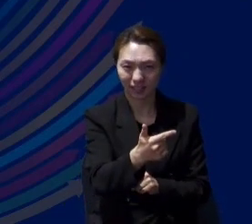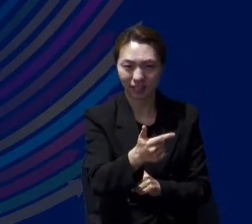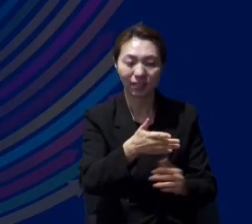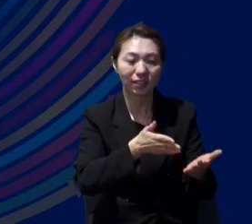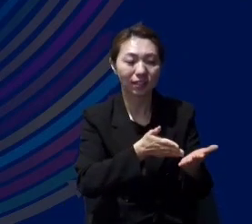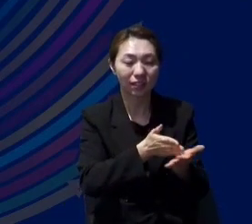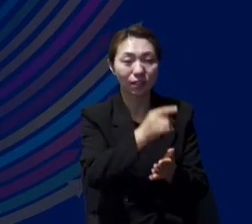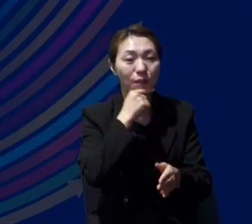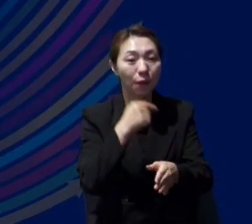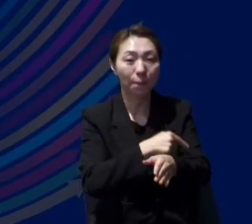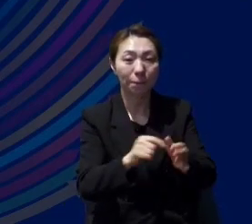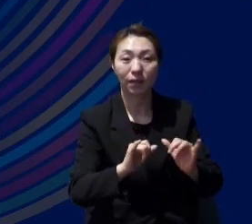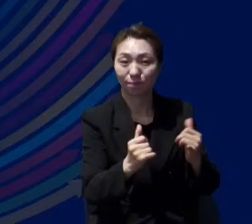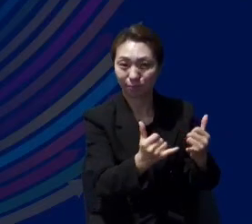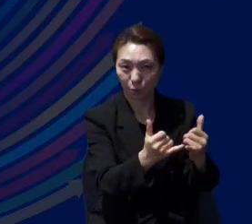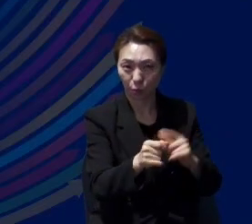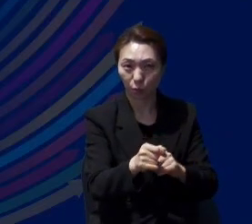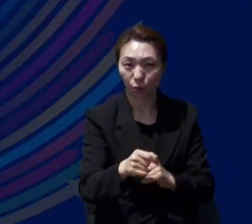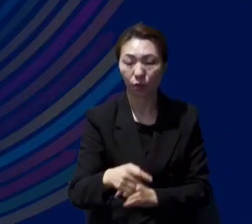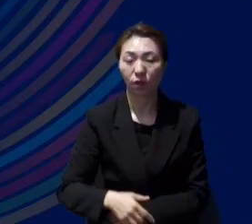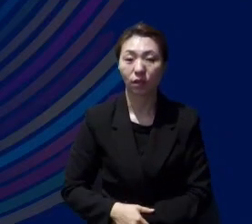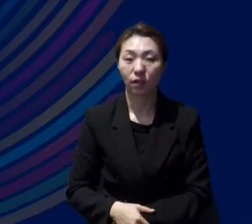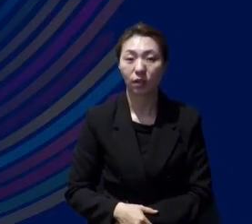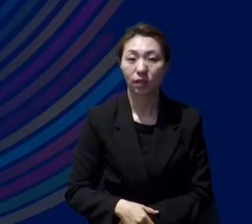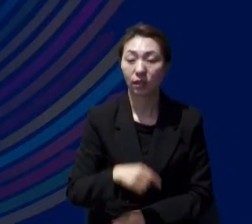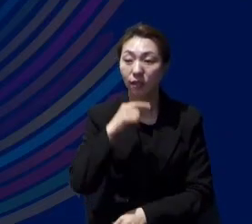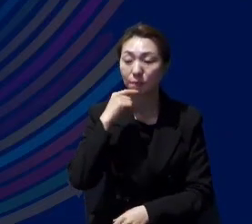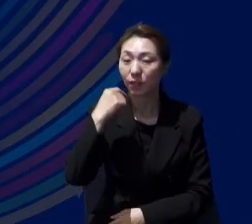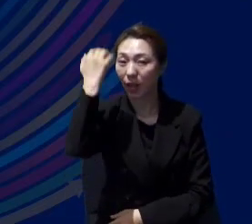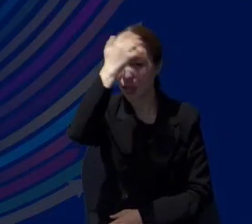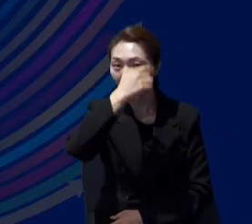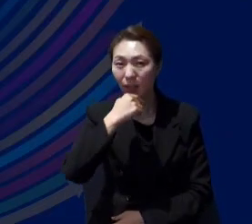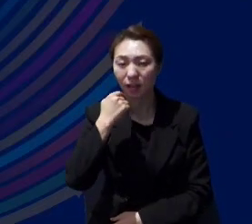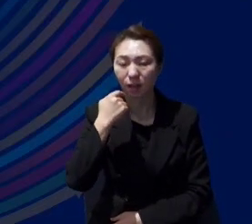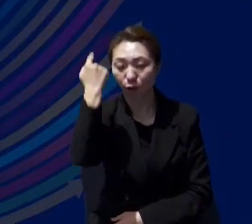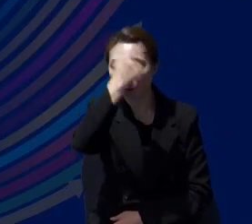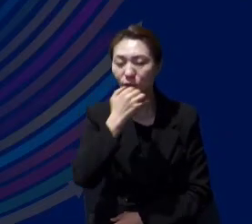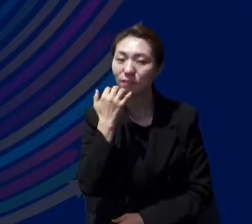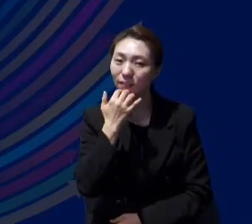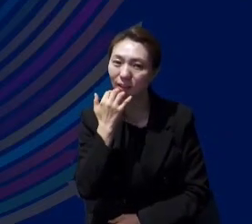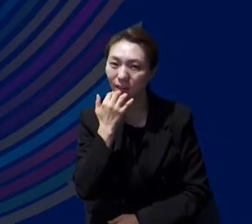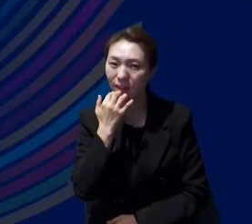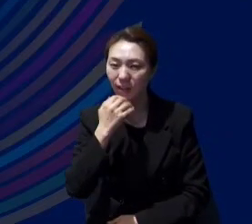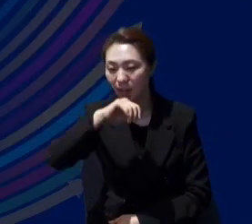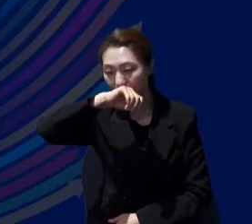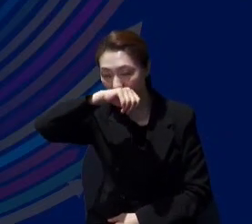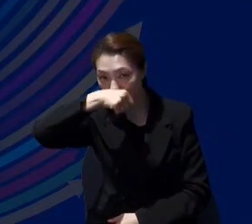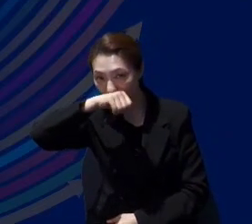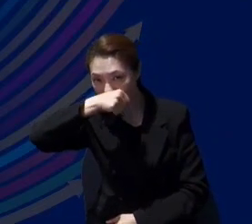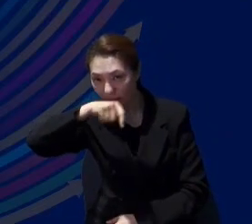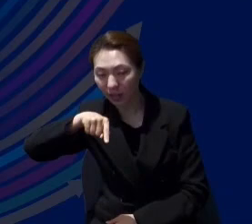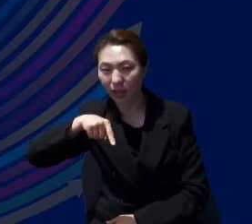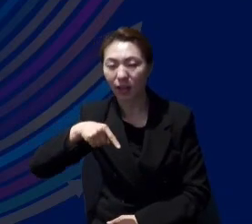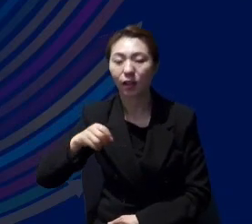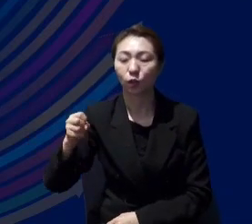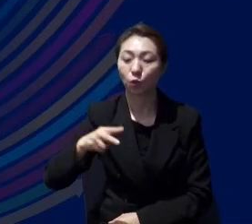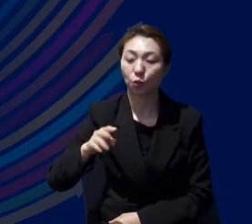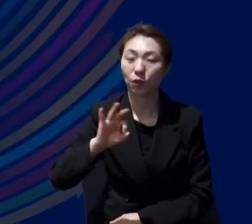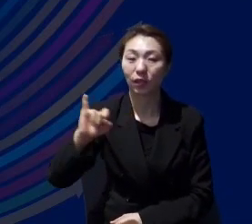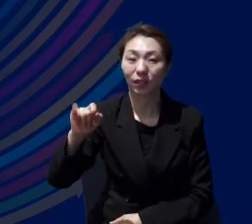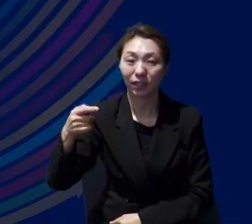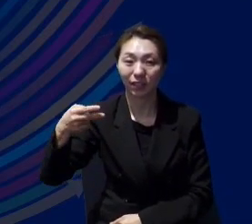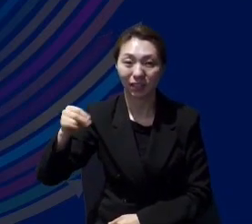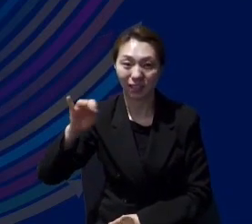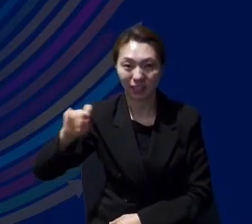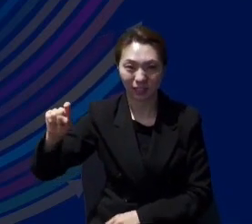Black, Asian, Pacific Islander, or American Indian or Alaska Native. We combine those things. So anybody who has Hispanic or Latino